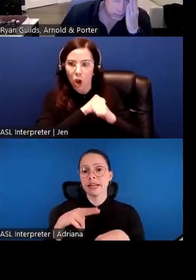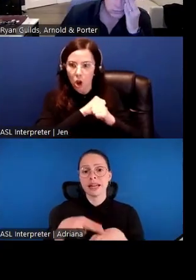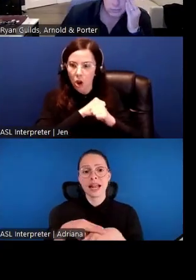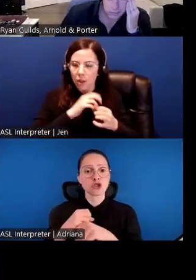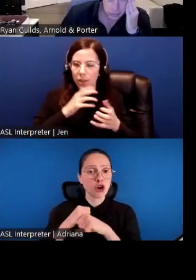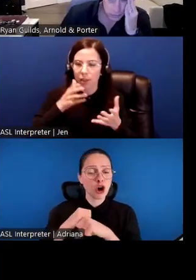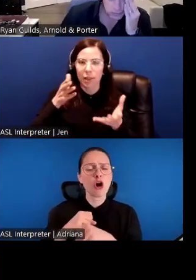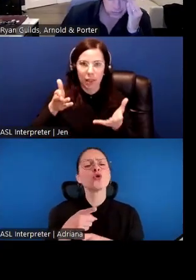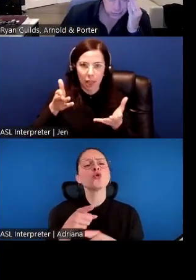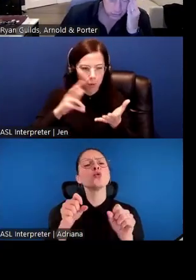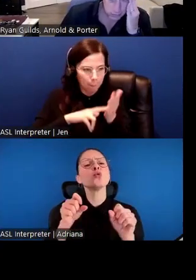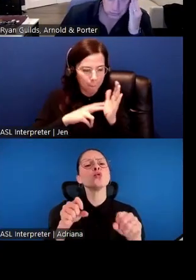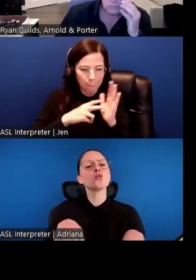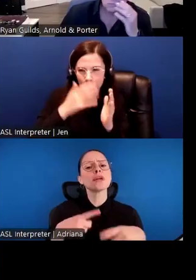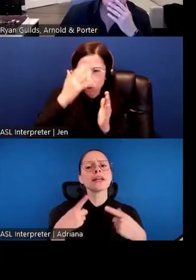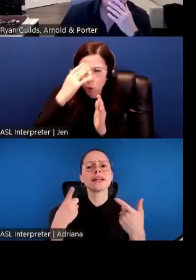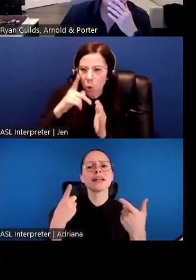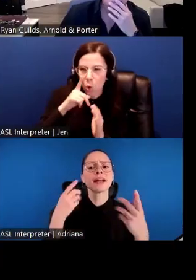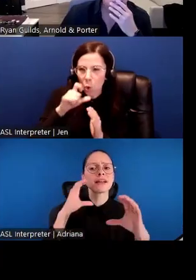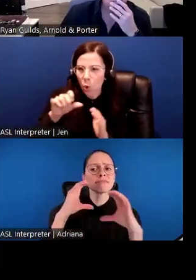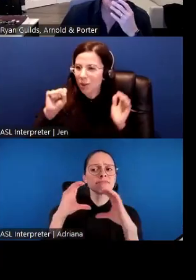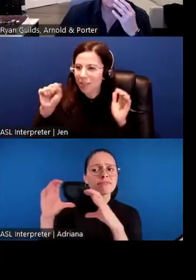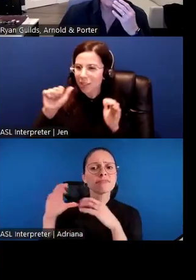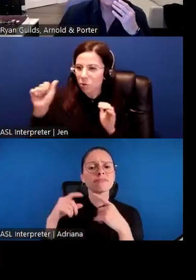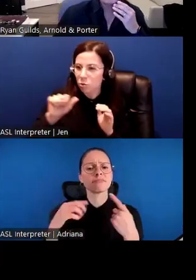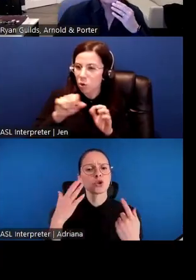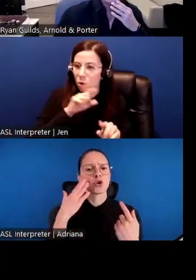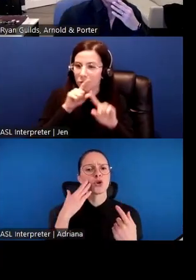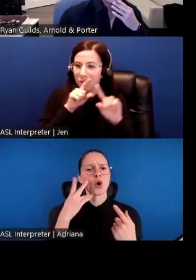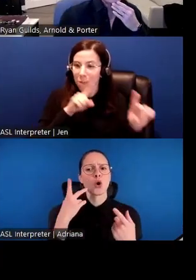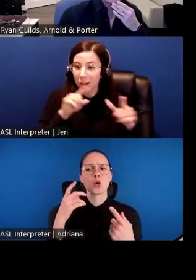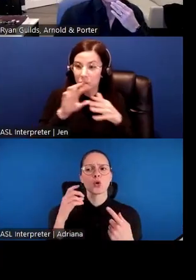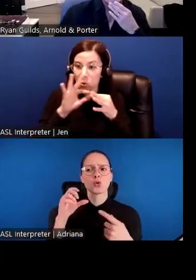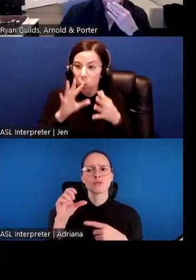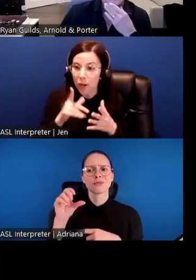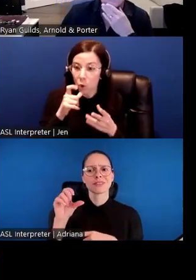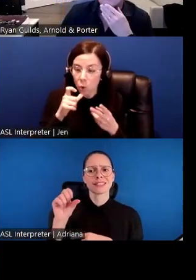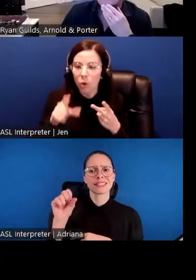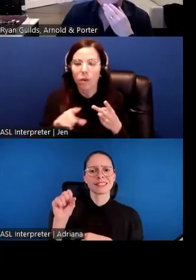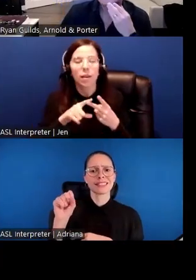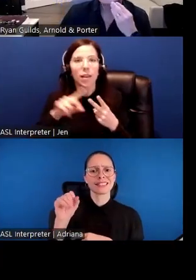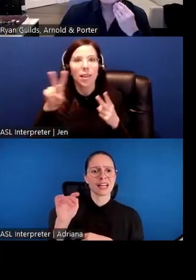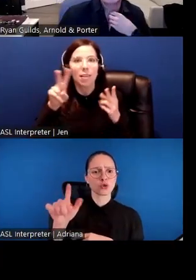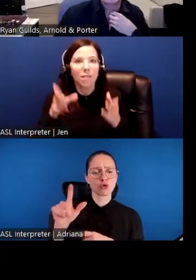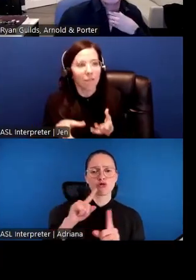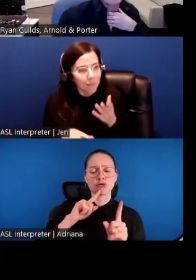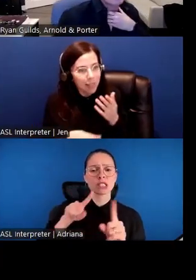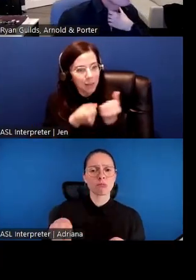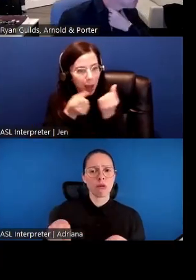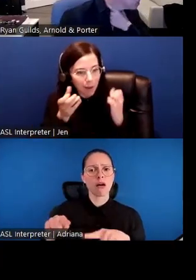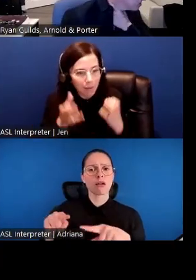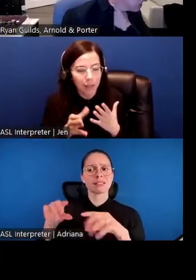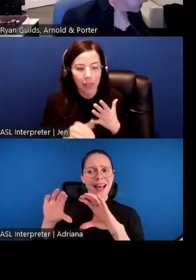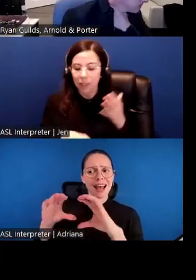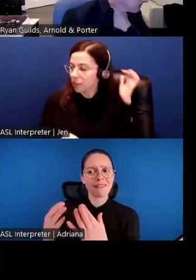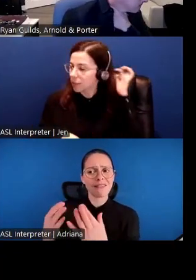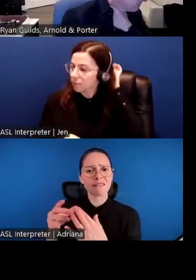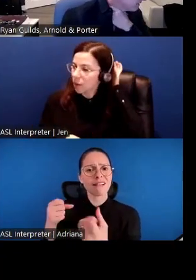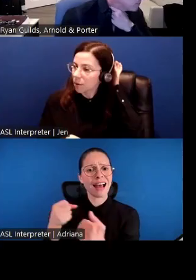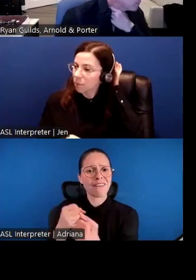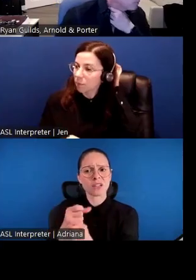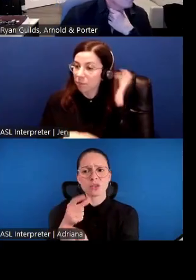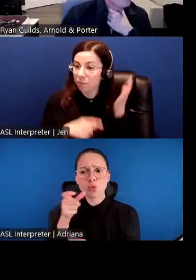get to know who the sexual assault response coordinators are, the victim advocates, the behavioral